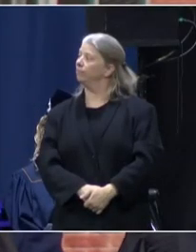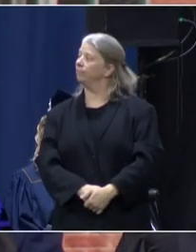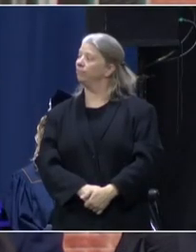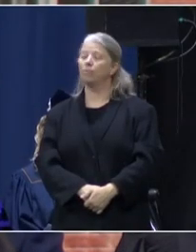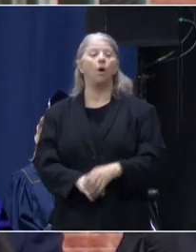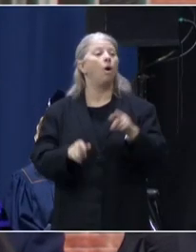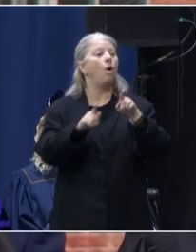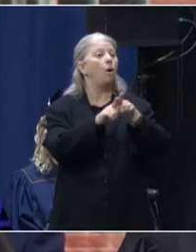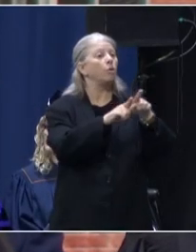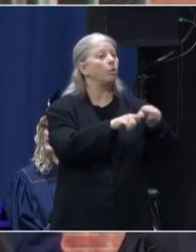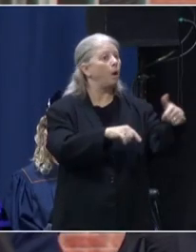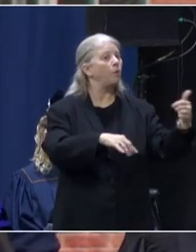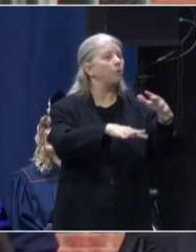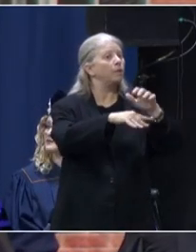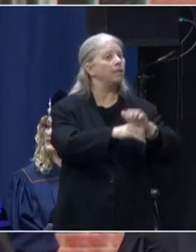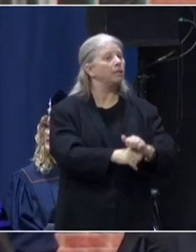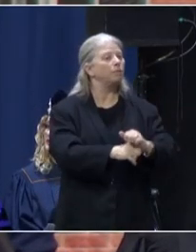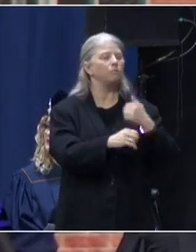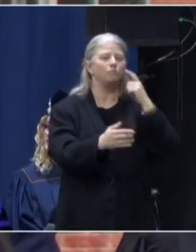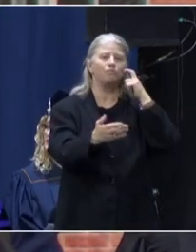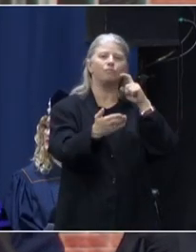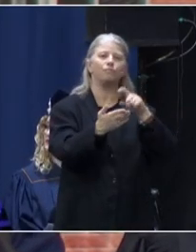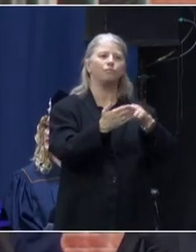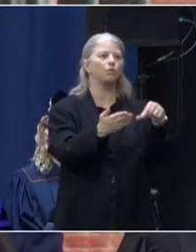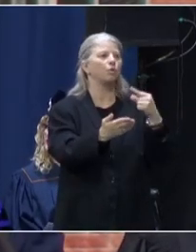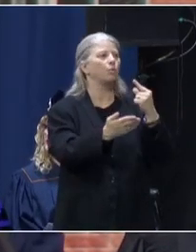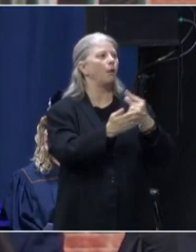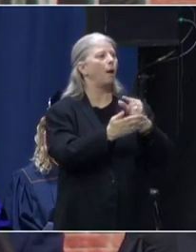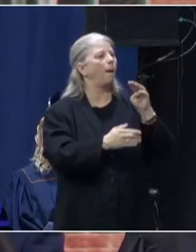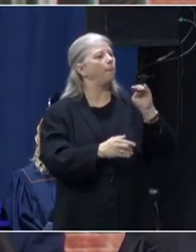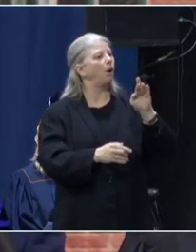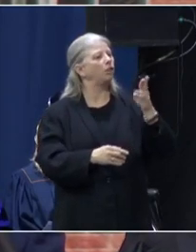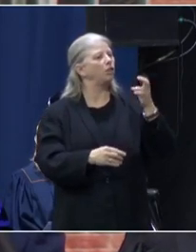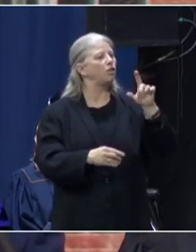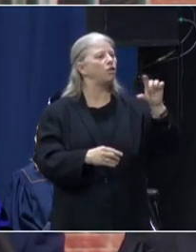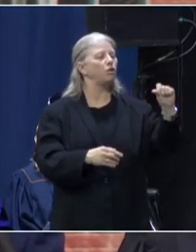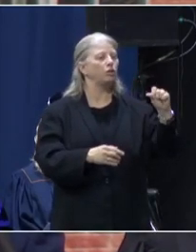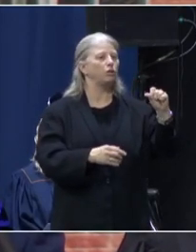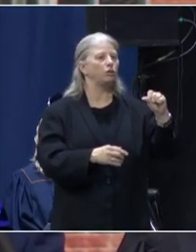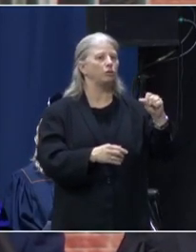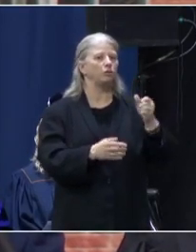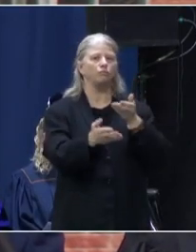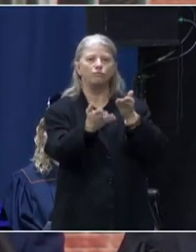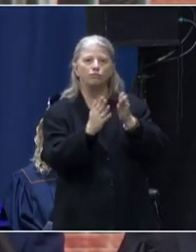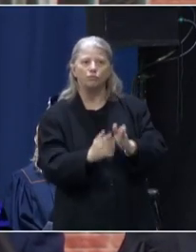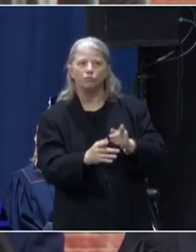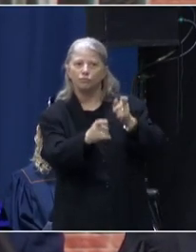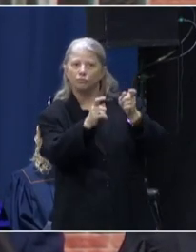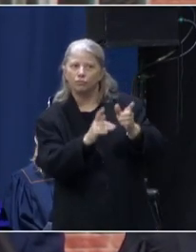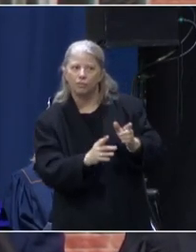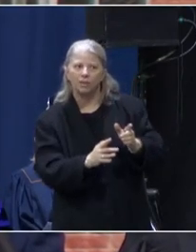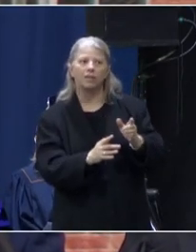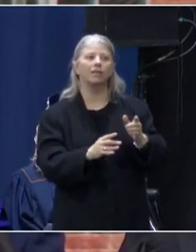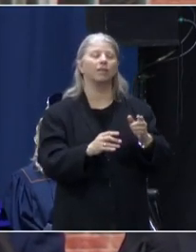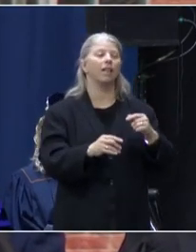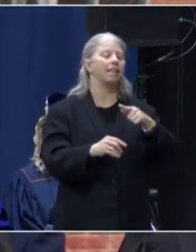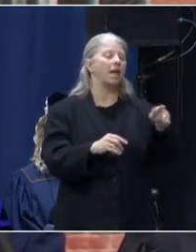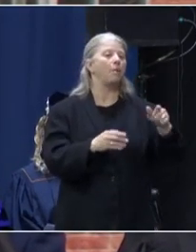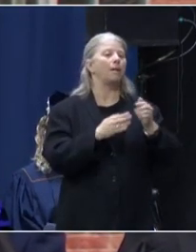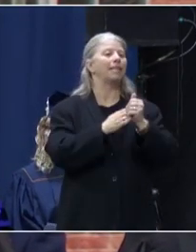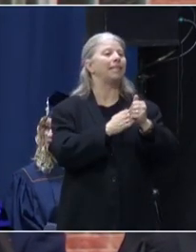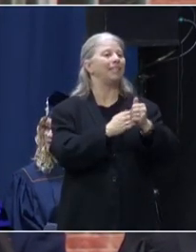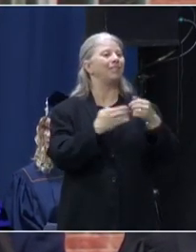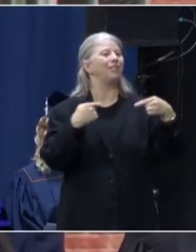In addition, we acknowledge our commencement marshals, deputy marshals, and marshal captains who serve as leaders during